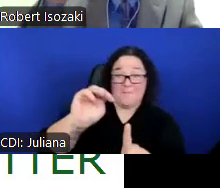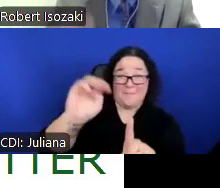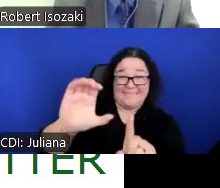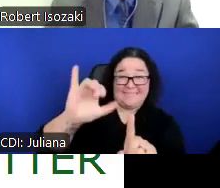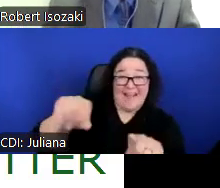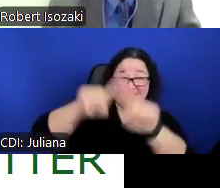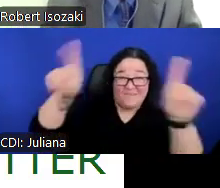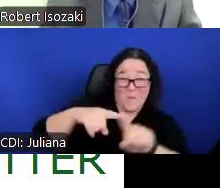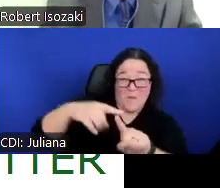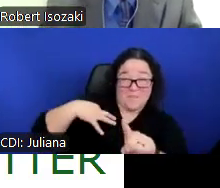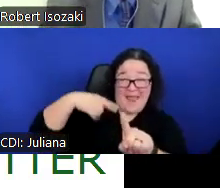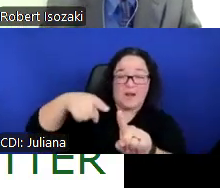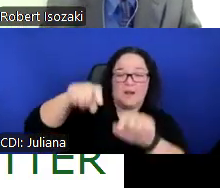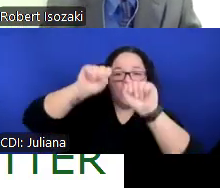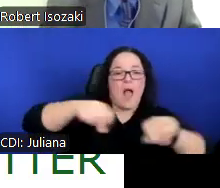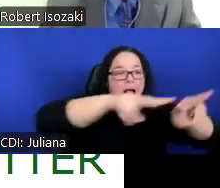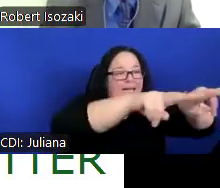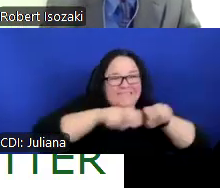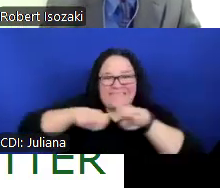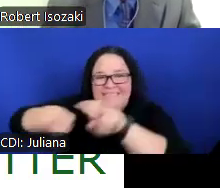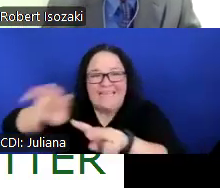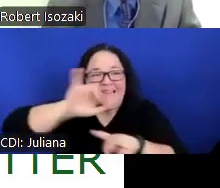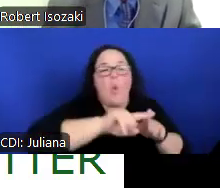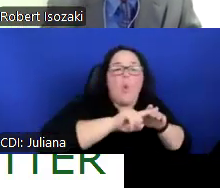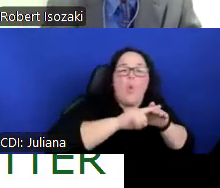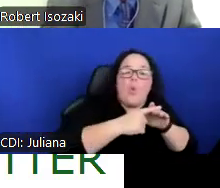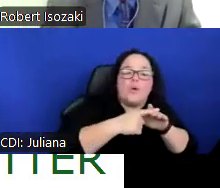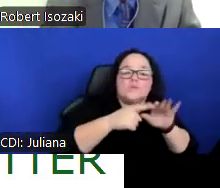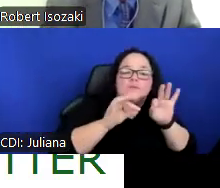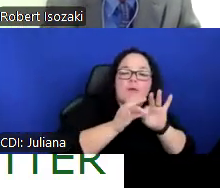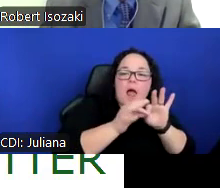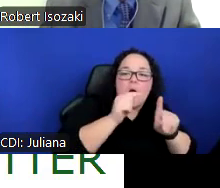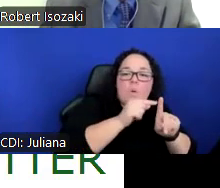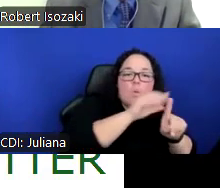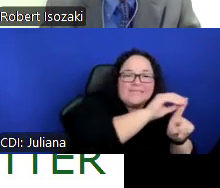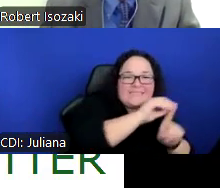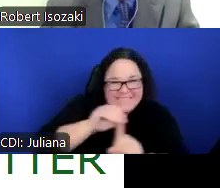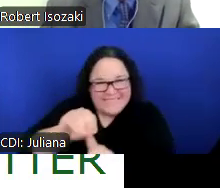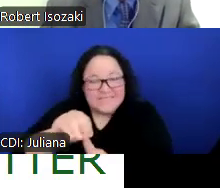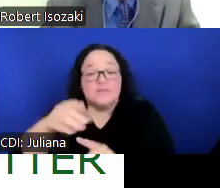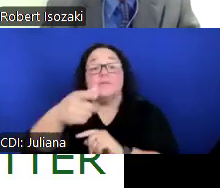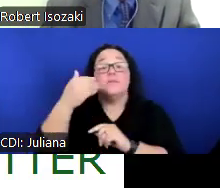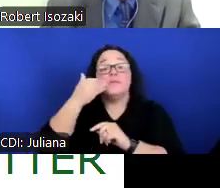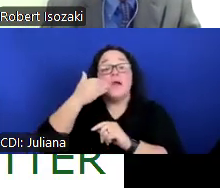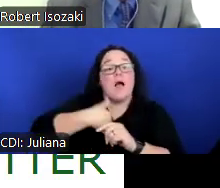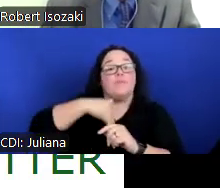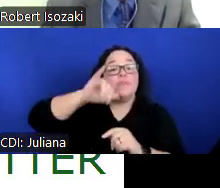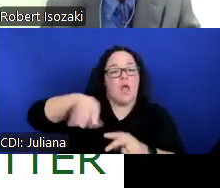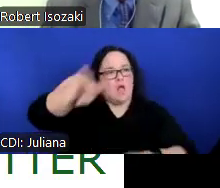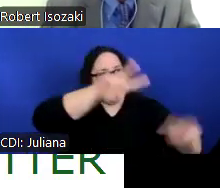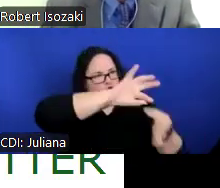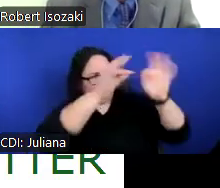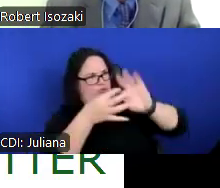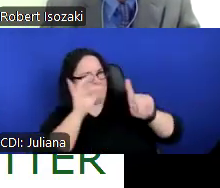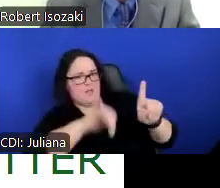intended. So according to interpretation of the Prop 19, they can do that even though they